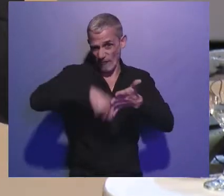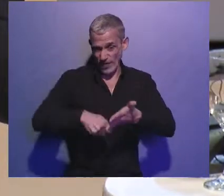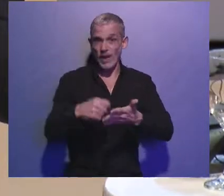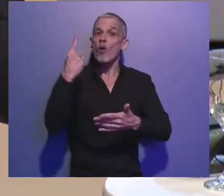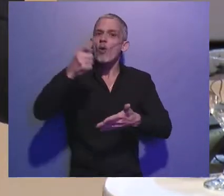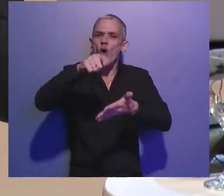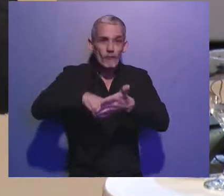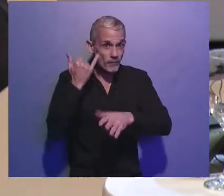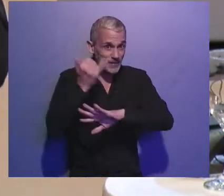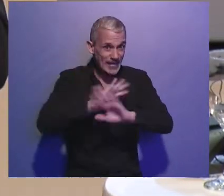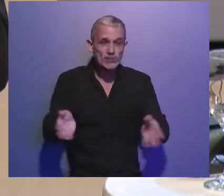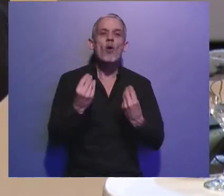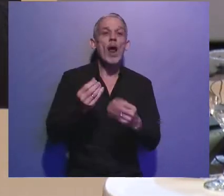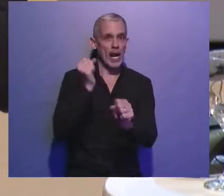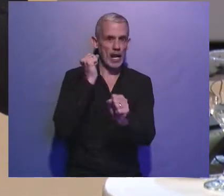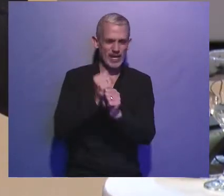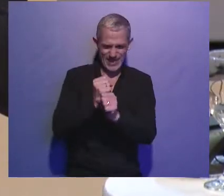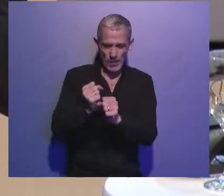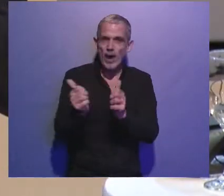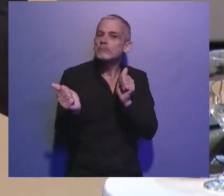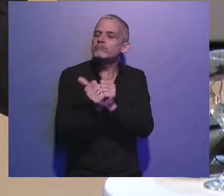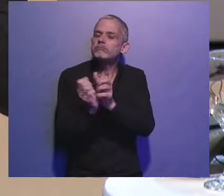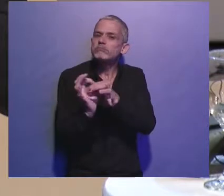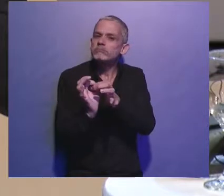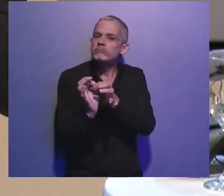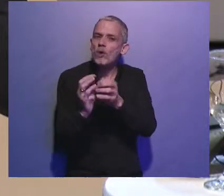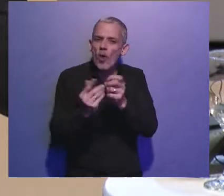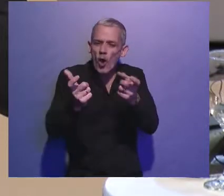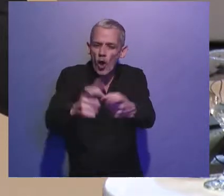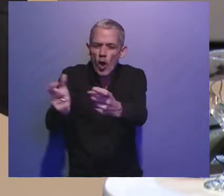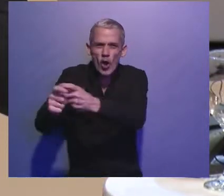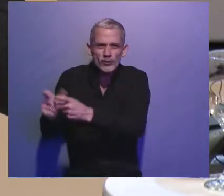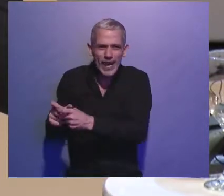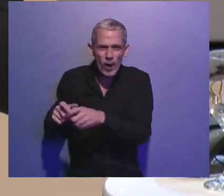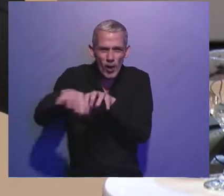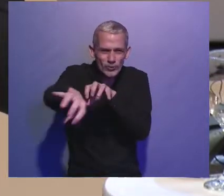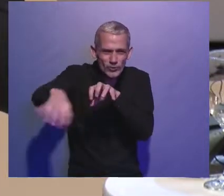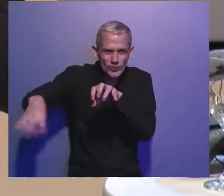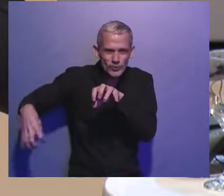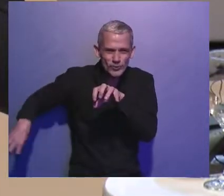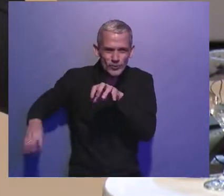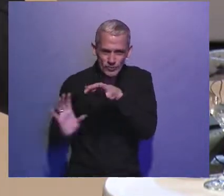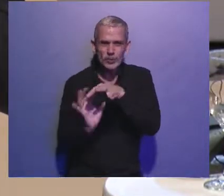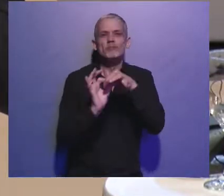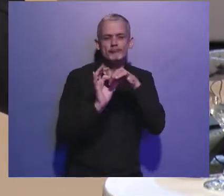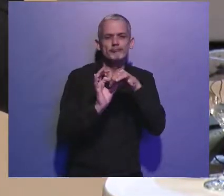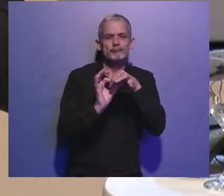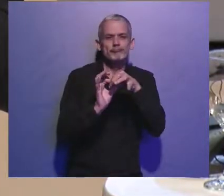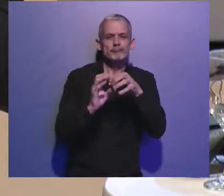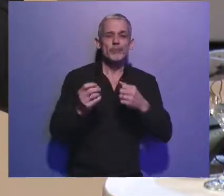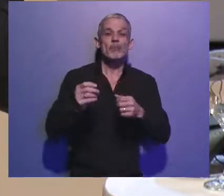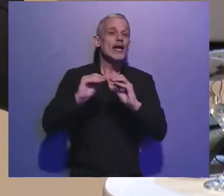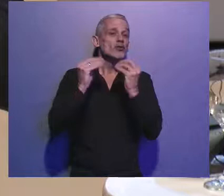to the municipal participative councils. As mentioned before, there are 32 different